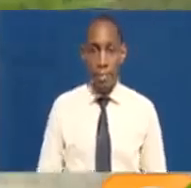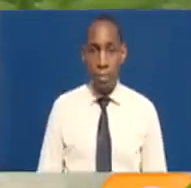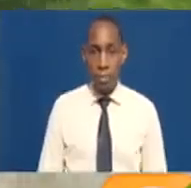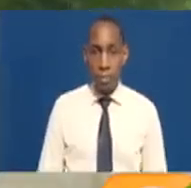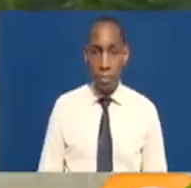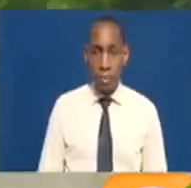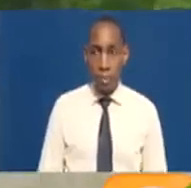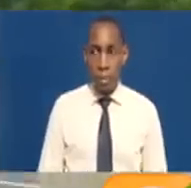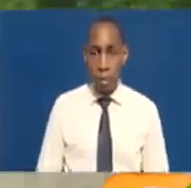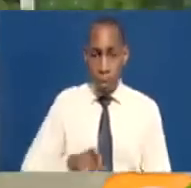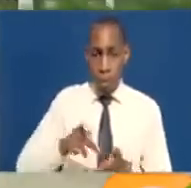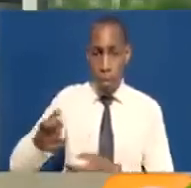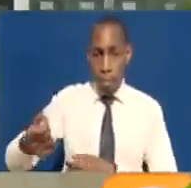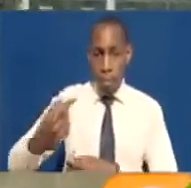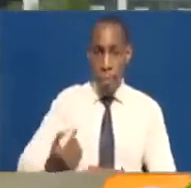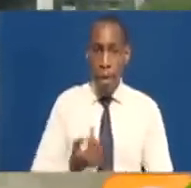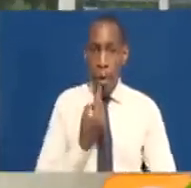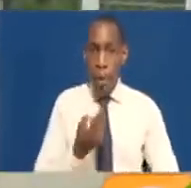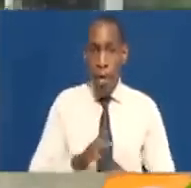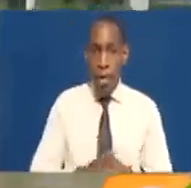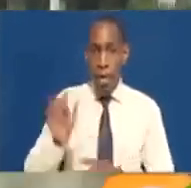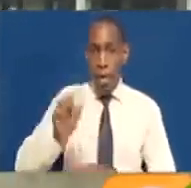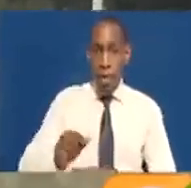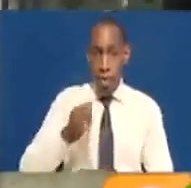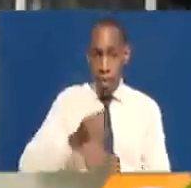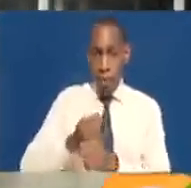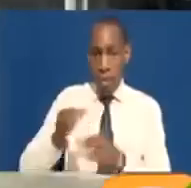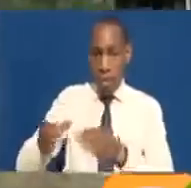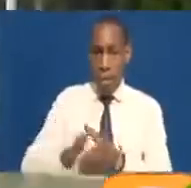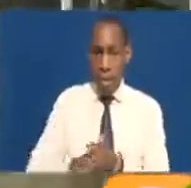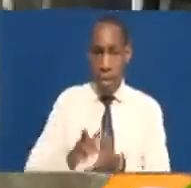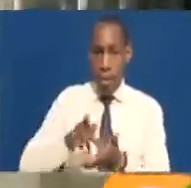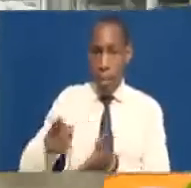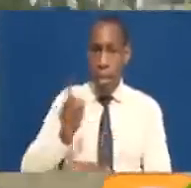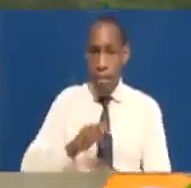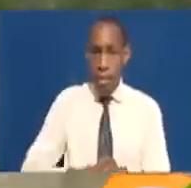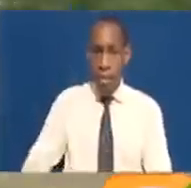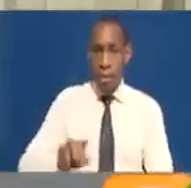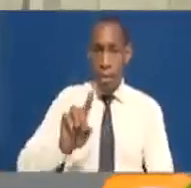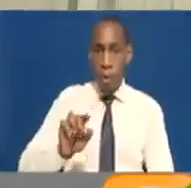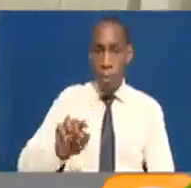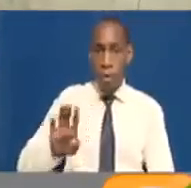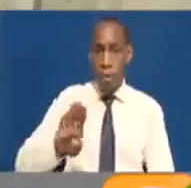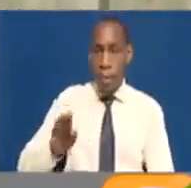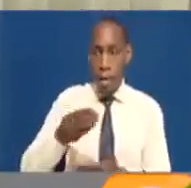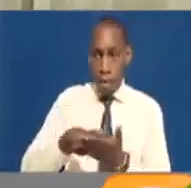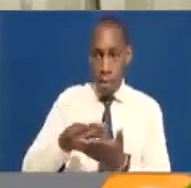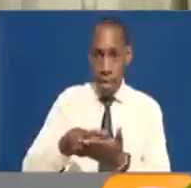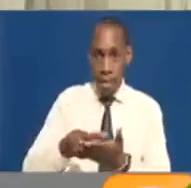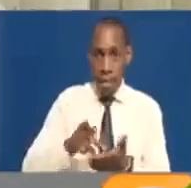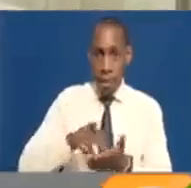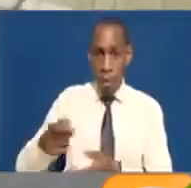In one of the compensation claims, a coast-based company was irregularly paid 1.4 billion shillings